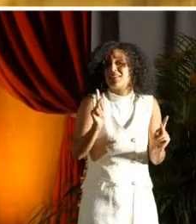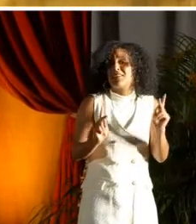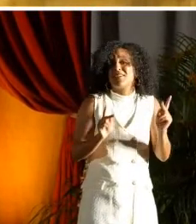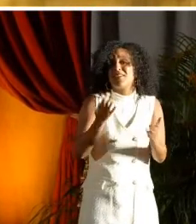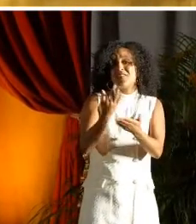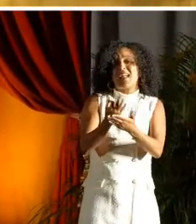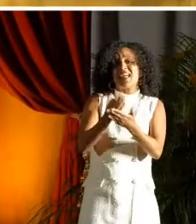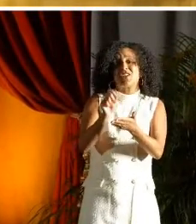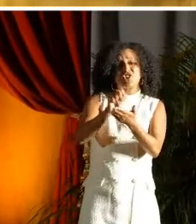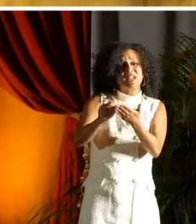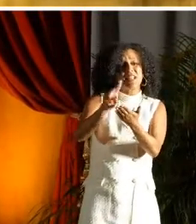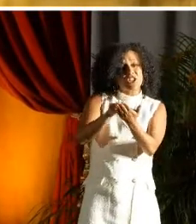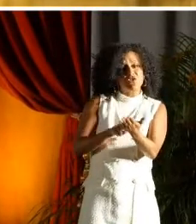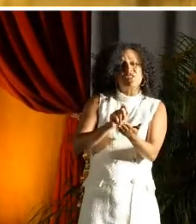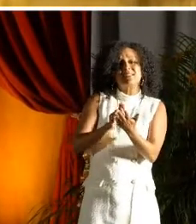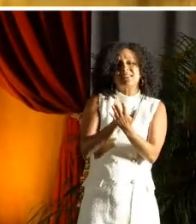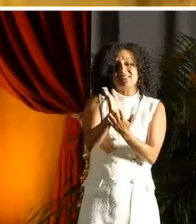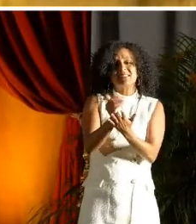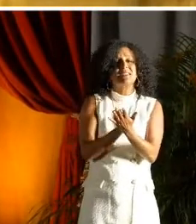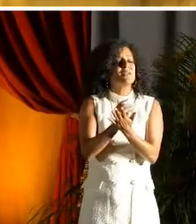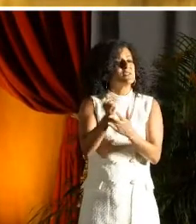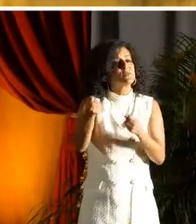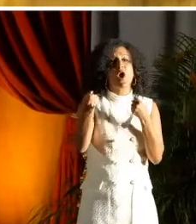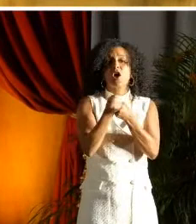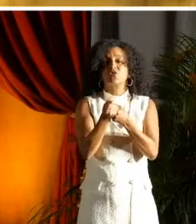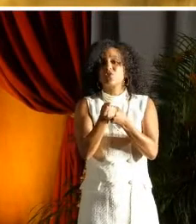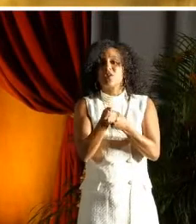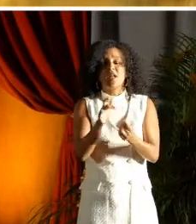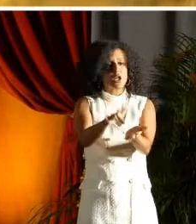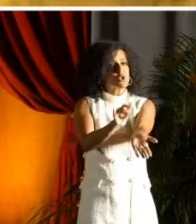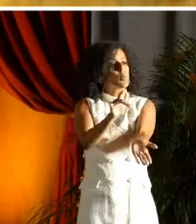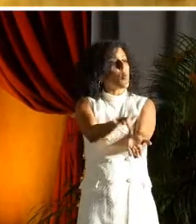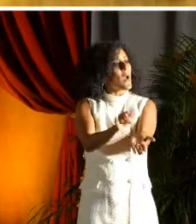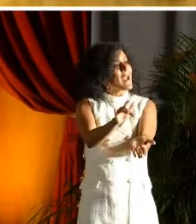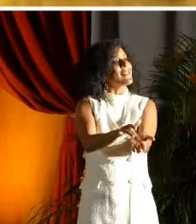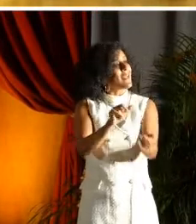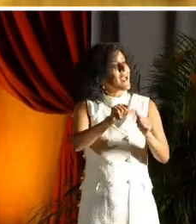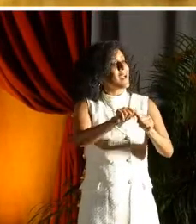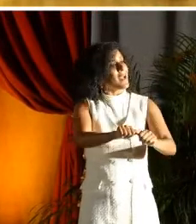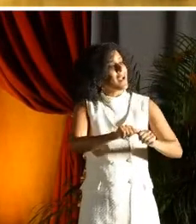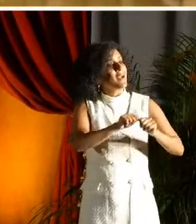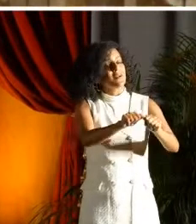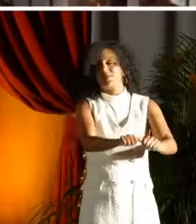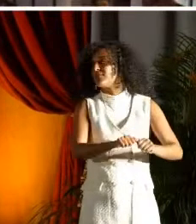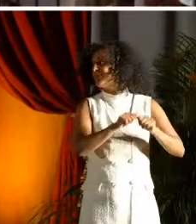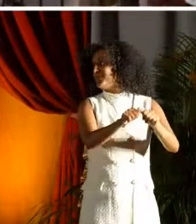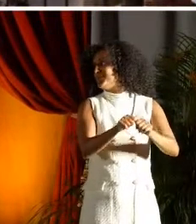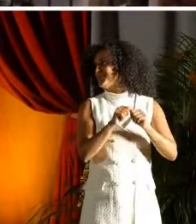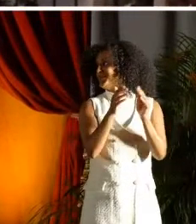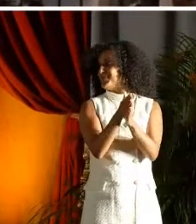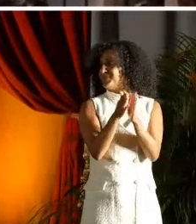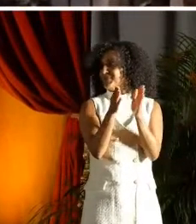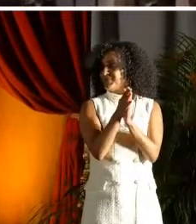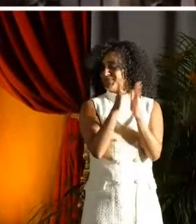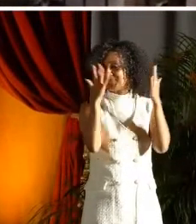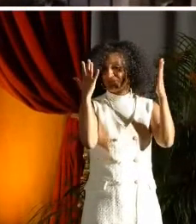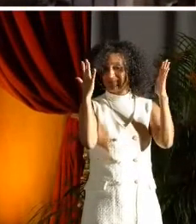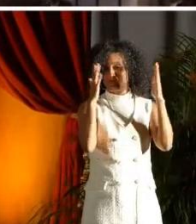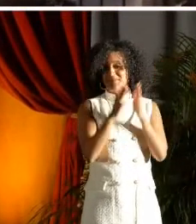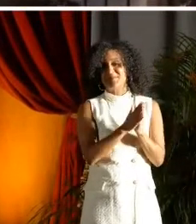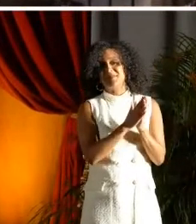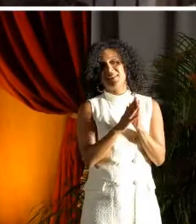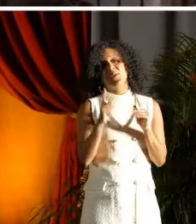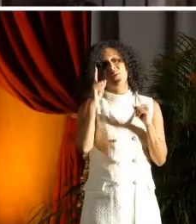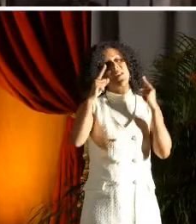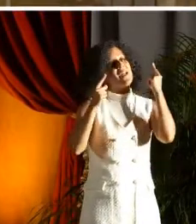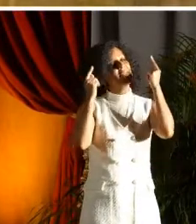financial literacy programs sponsored by the same banks that have exploited us from the very beginning. And so when I think